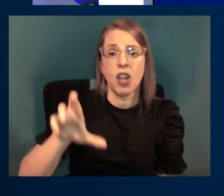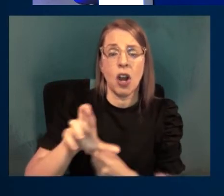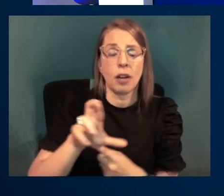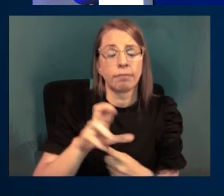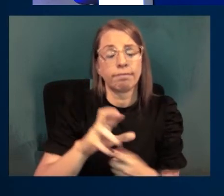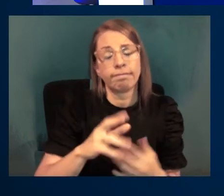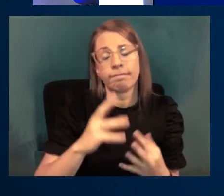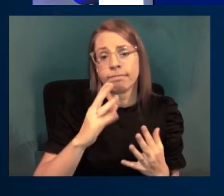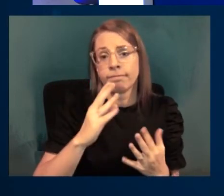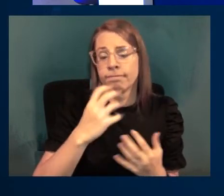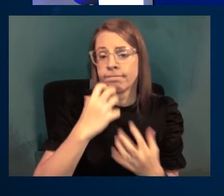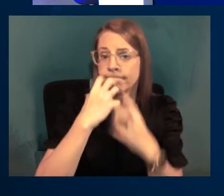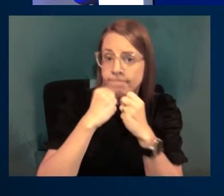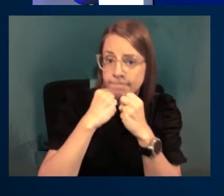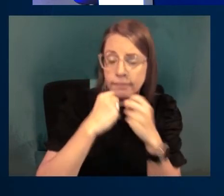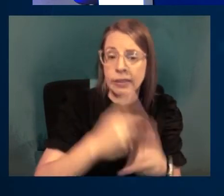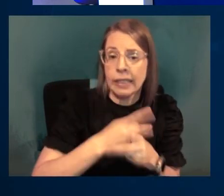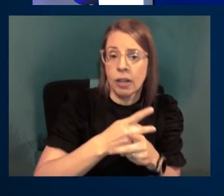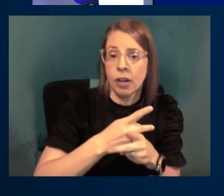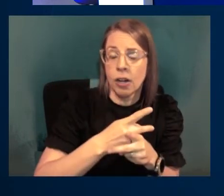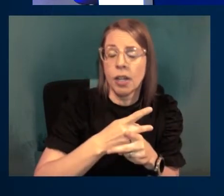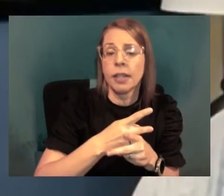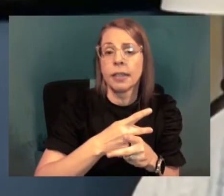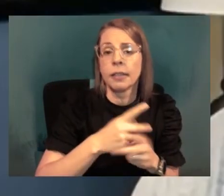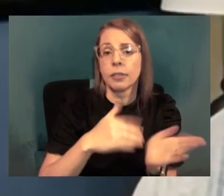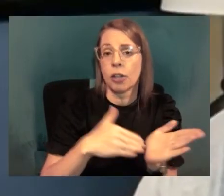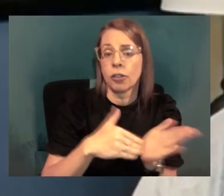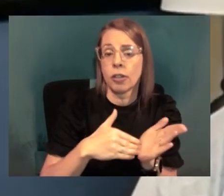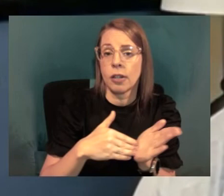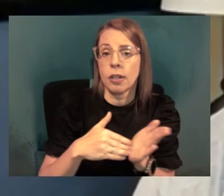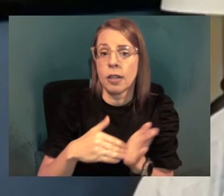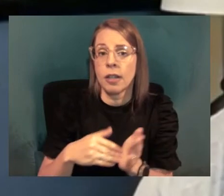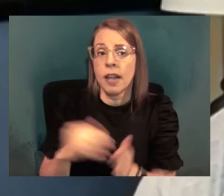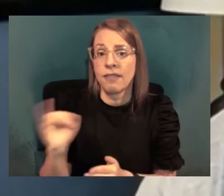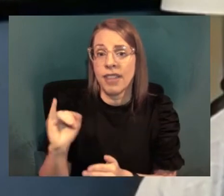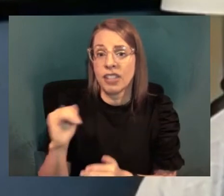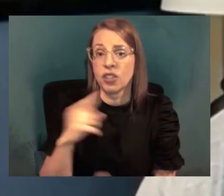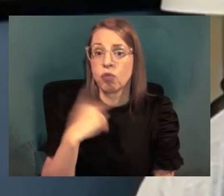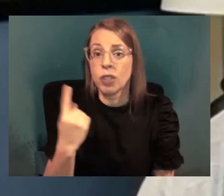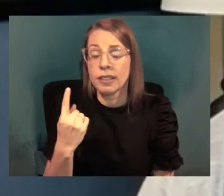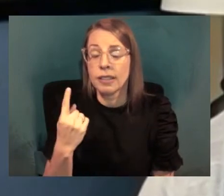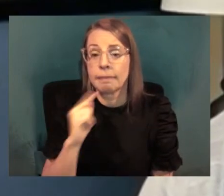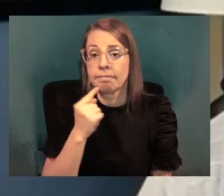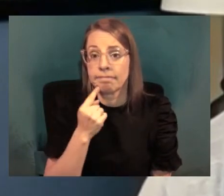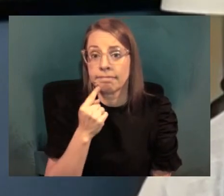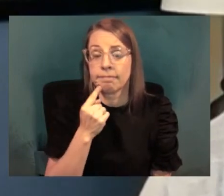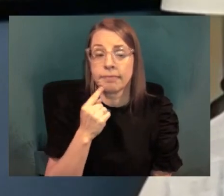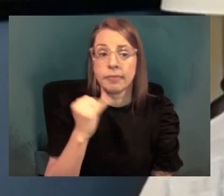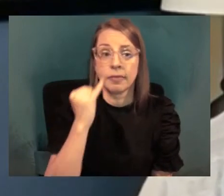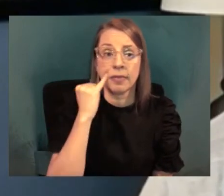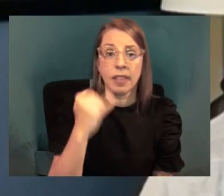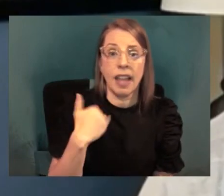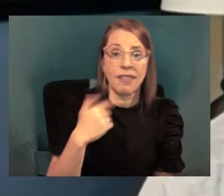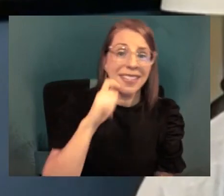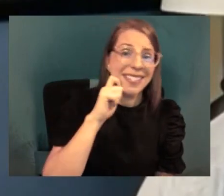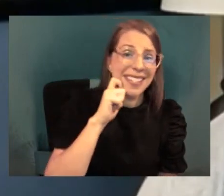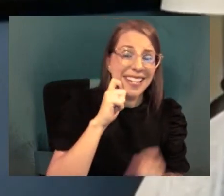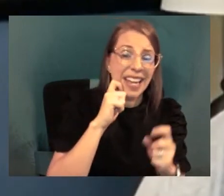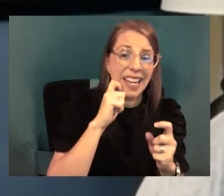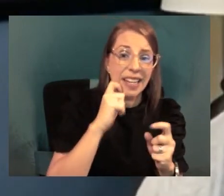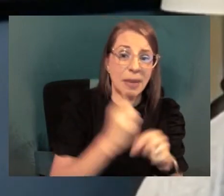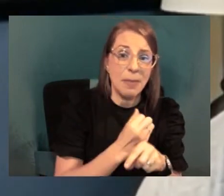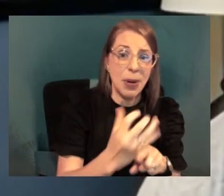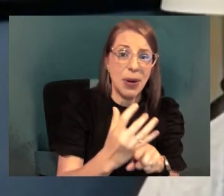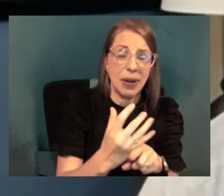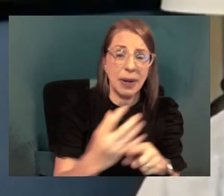We've worked several times. You know, infection risk is major. When you have a disruption of the skin, one of the